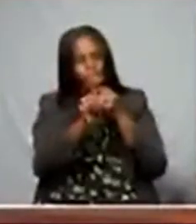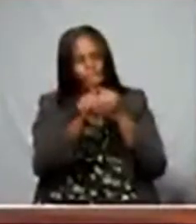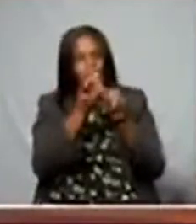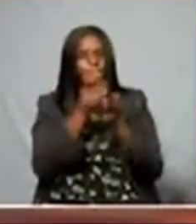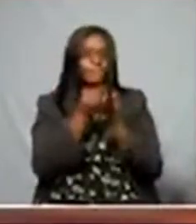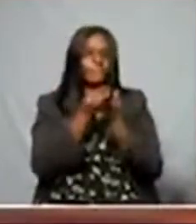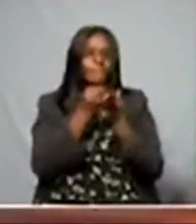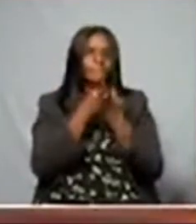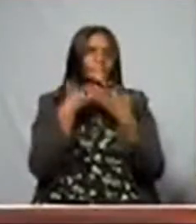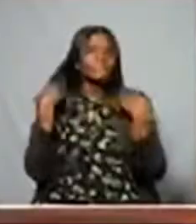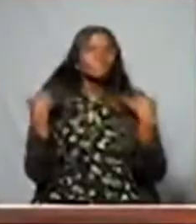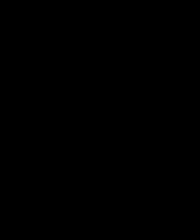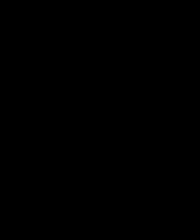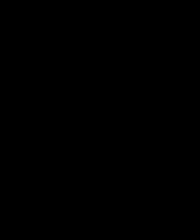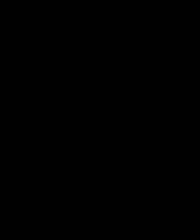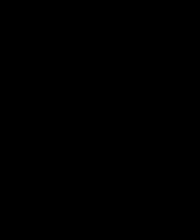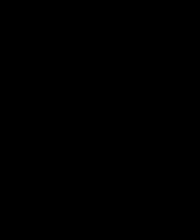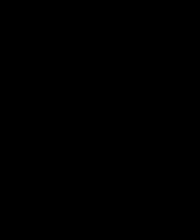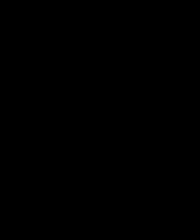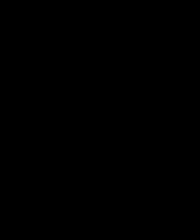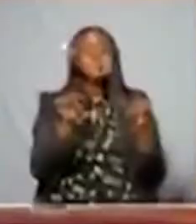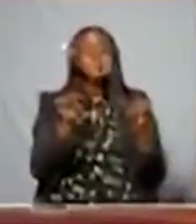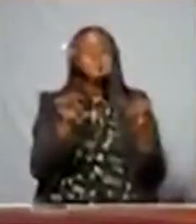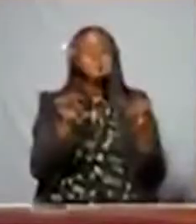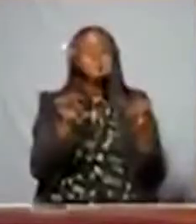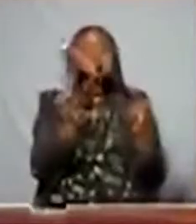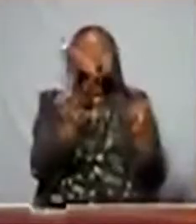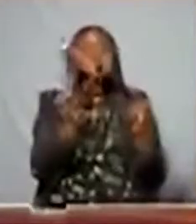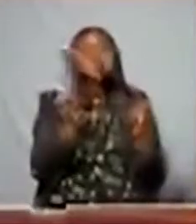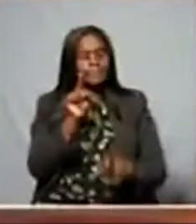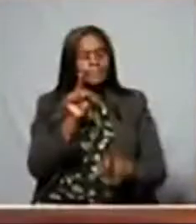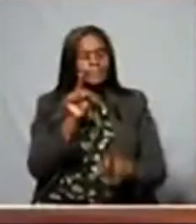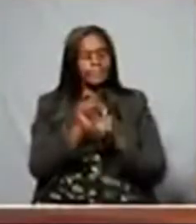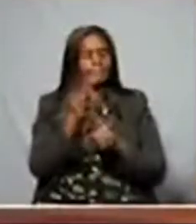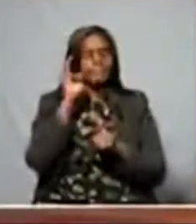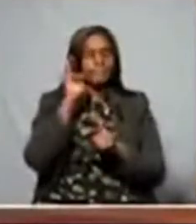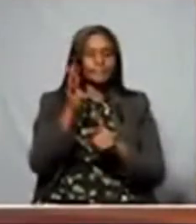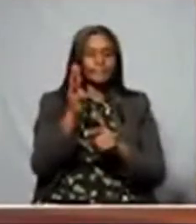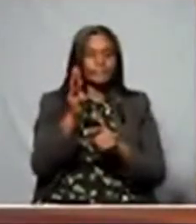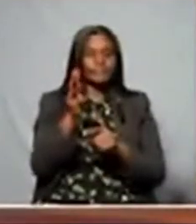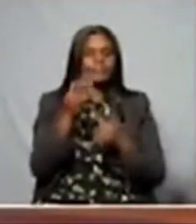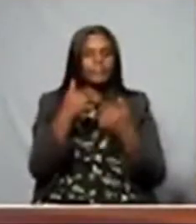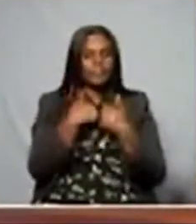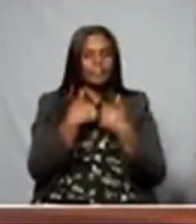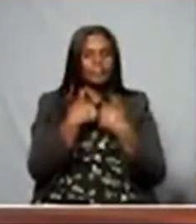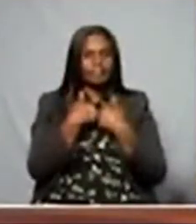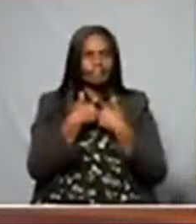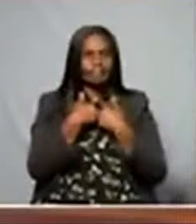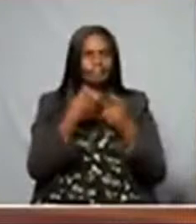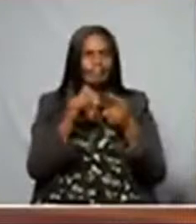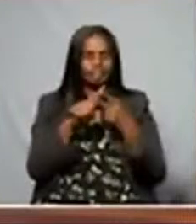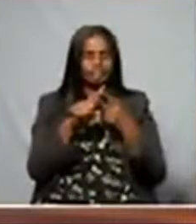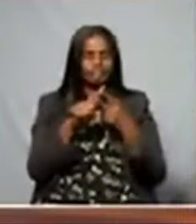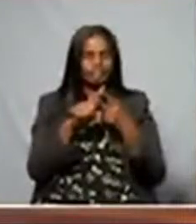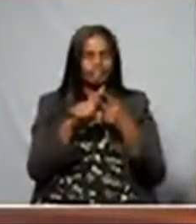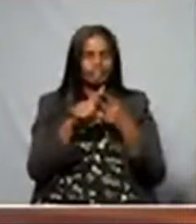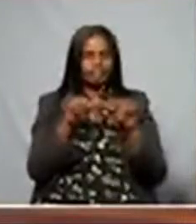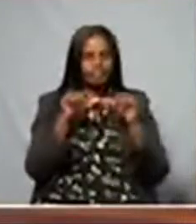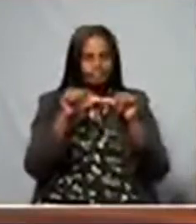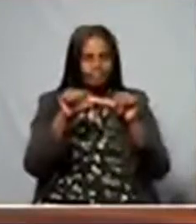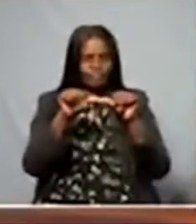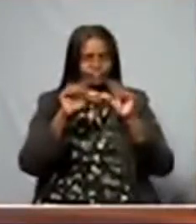money. That concept is not, you will have to